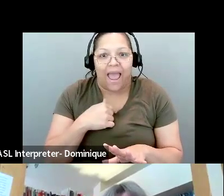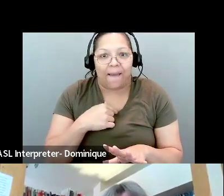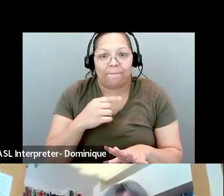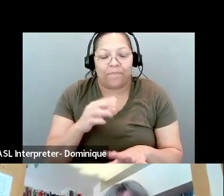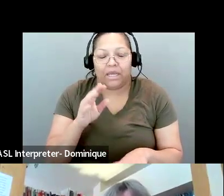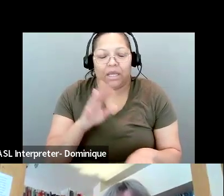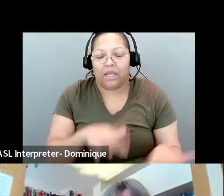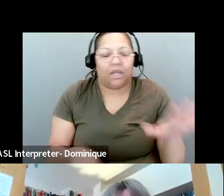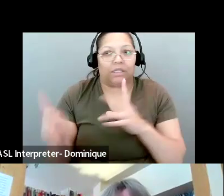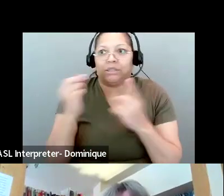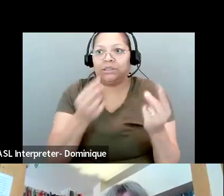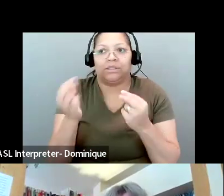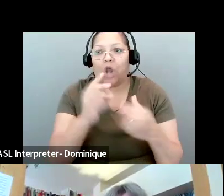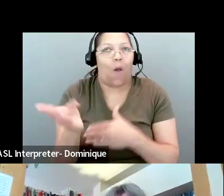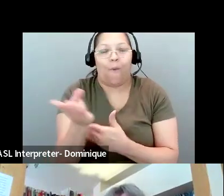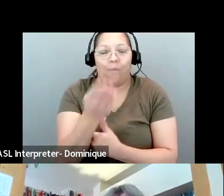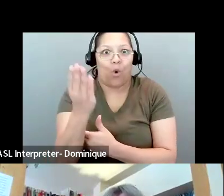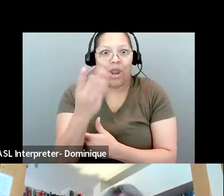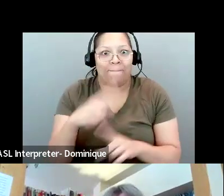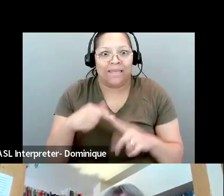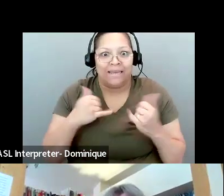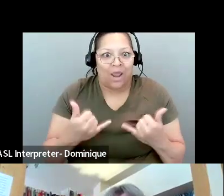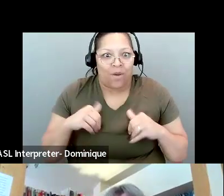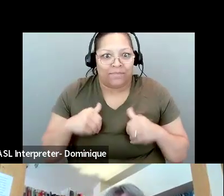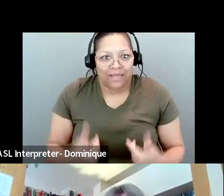morning, so I'm just tired now. Well,